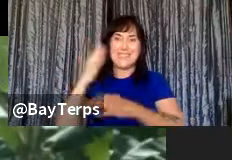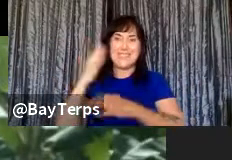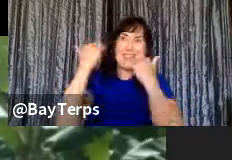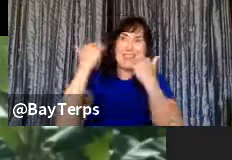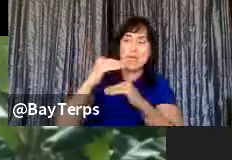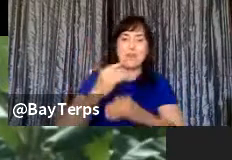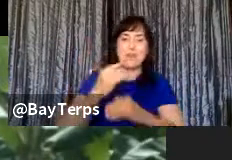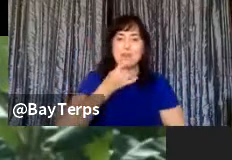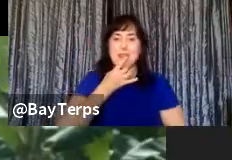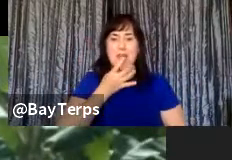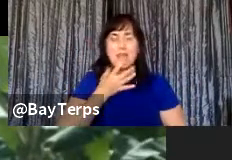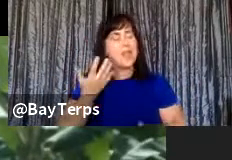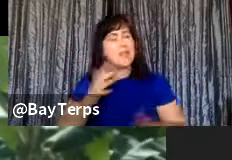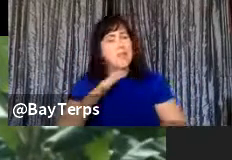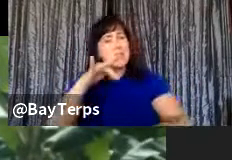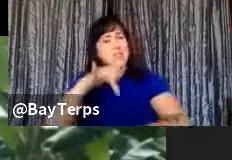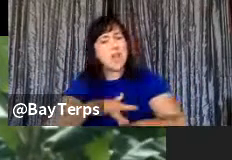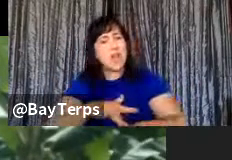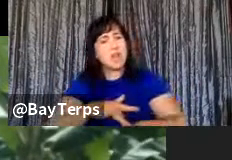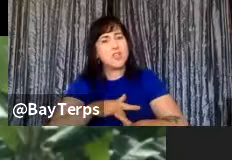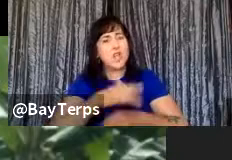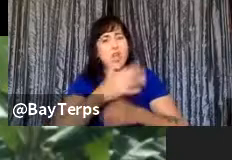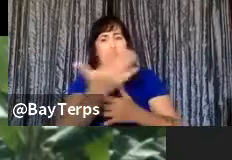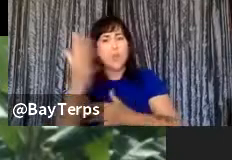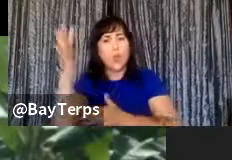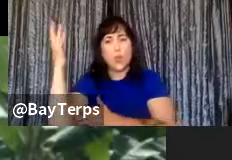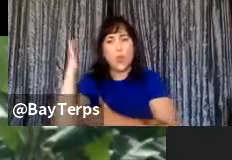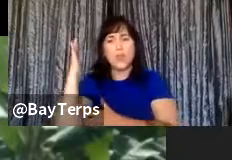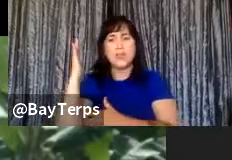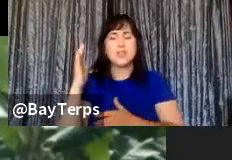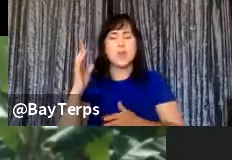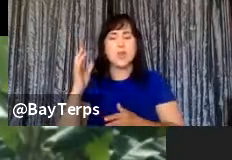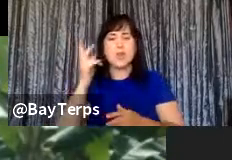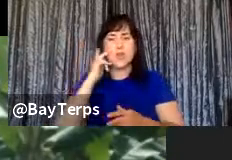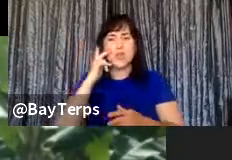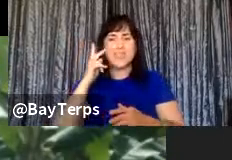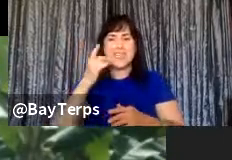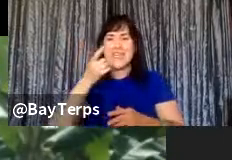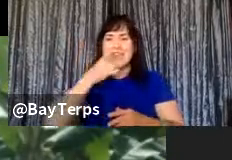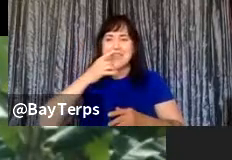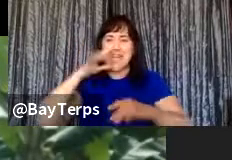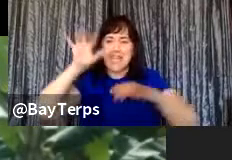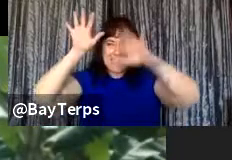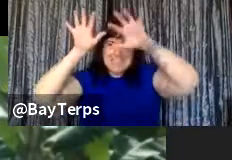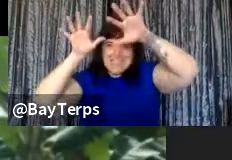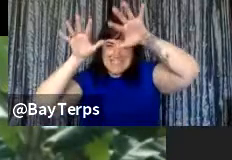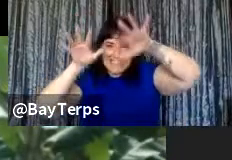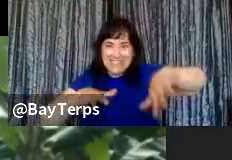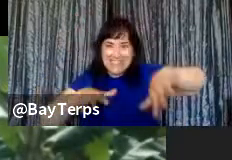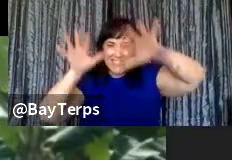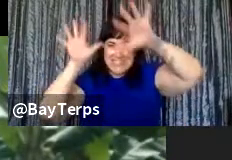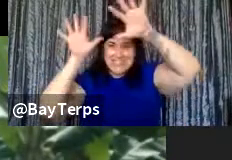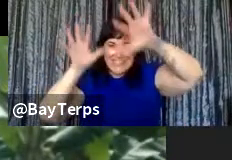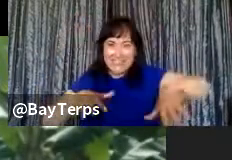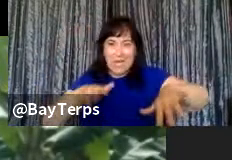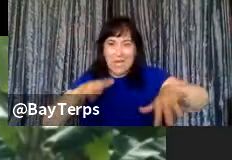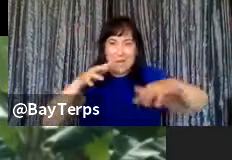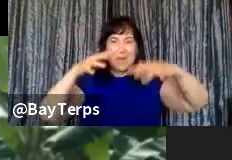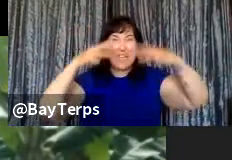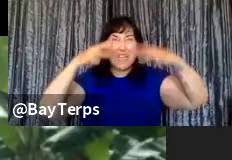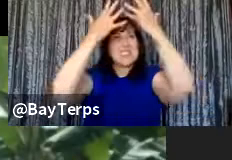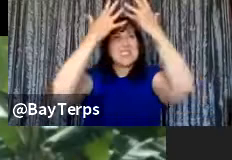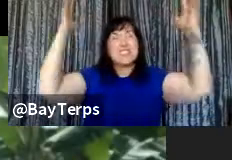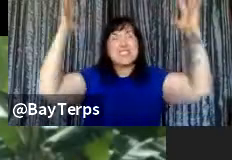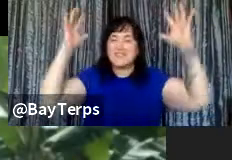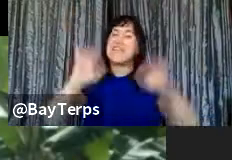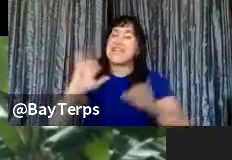I don't know, Liz, have you ever been to like a wood or a forest where there's like shafts of light coming through? Because the canopy's so overgrown. It's kind